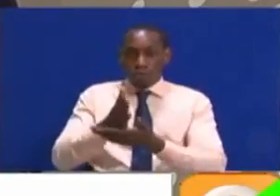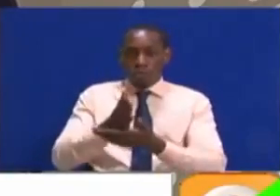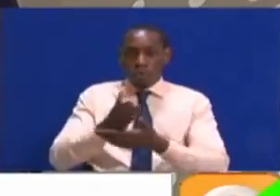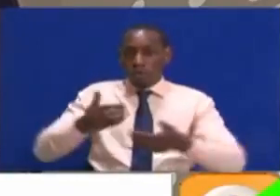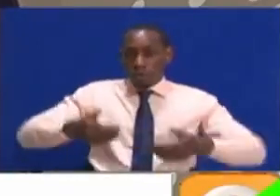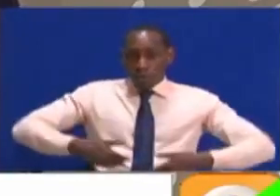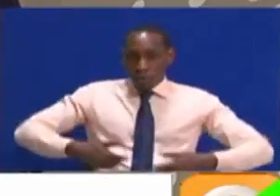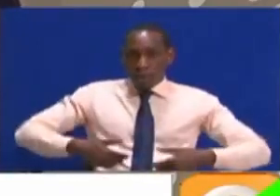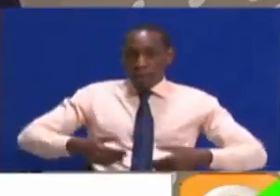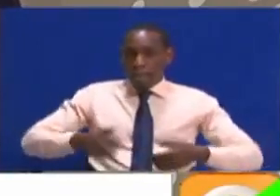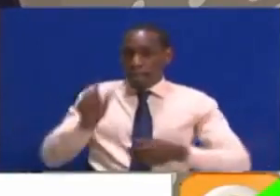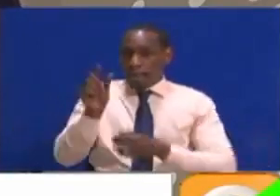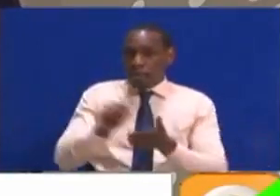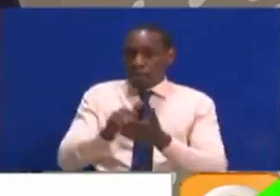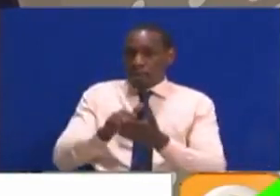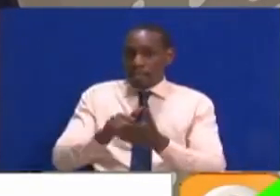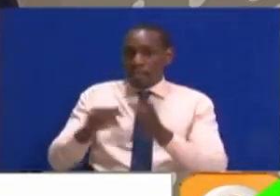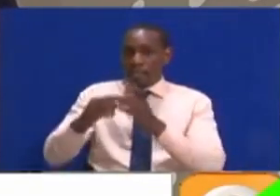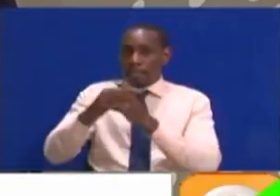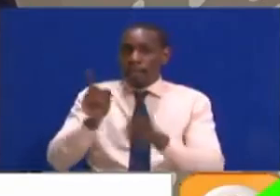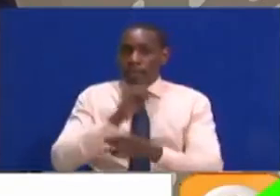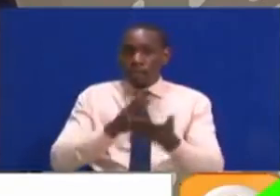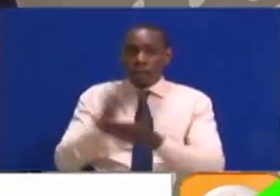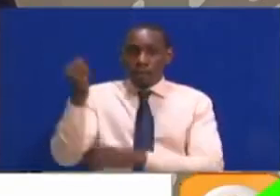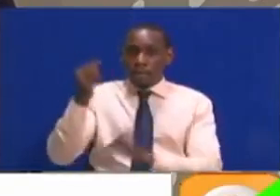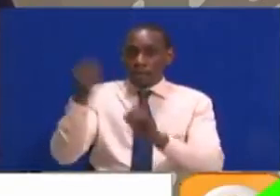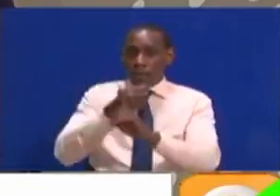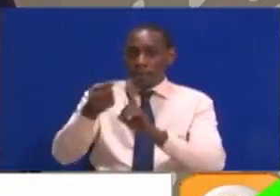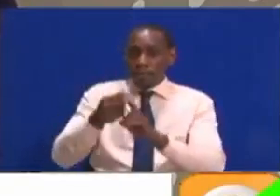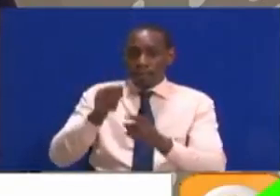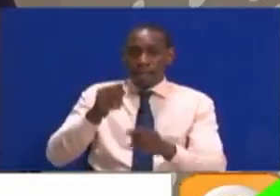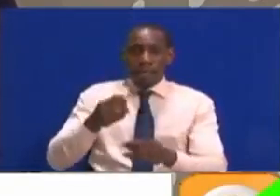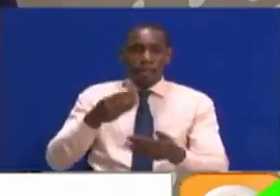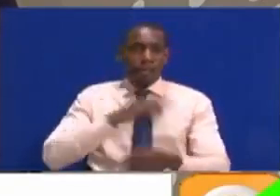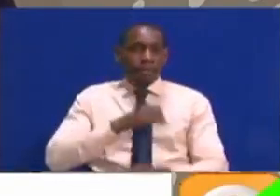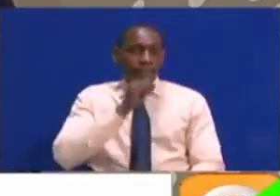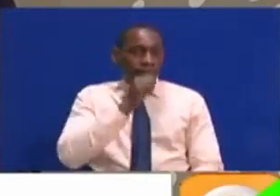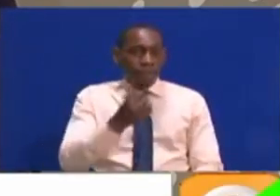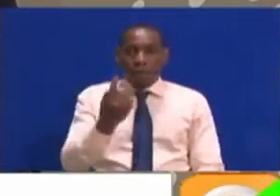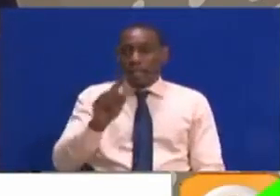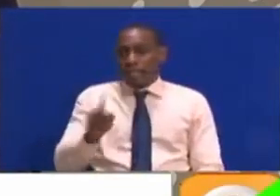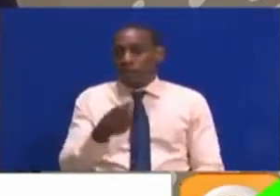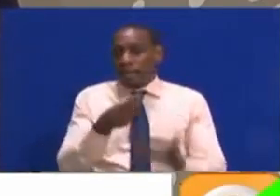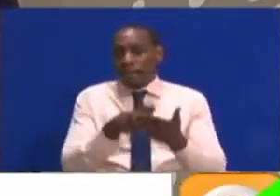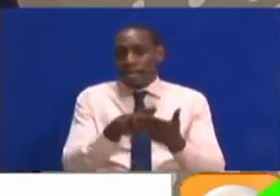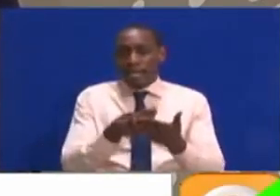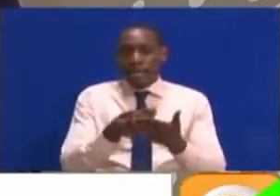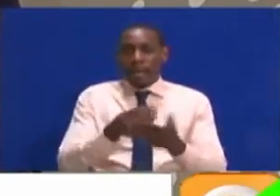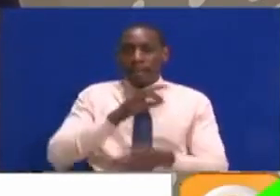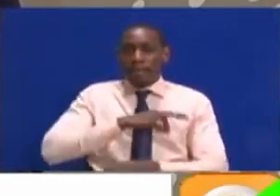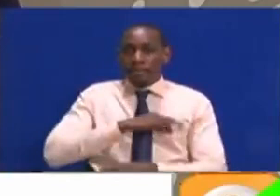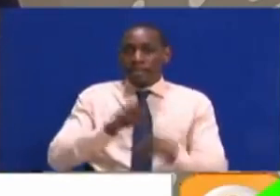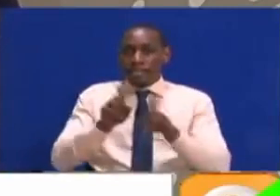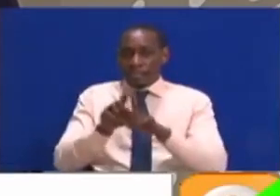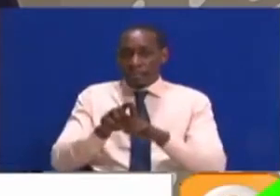man or woman that you pour through political violence for just 500 bob or 1,000 shillings will benefit the